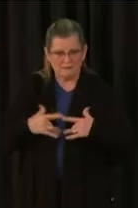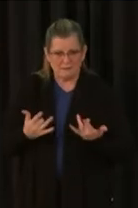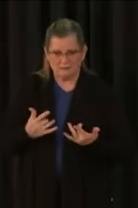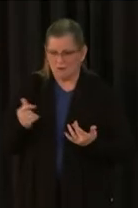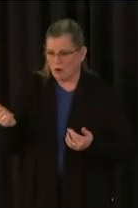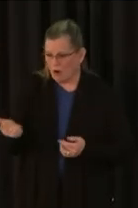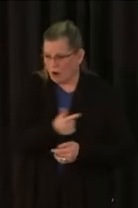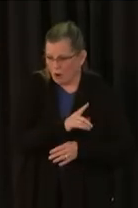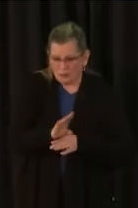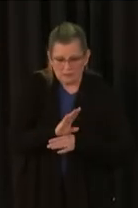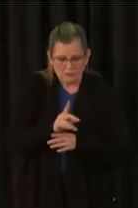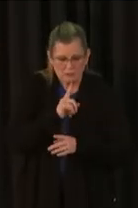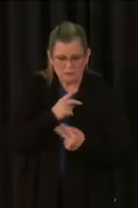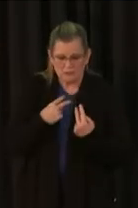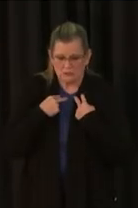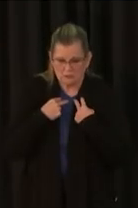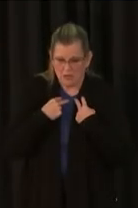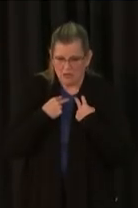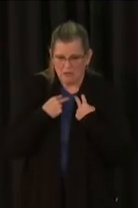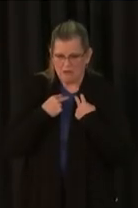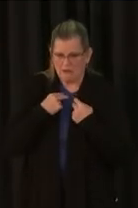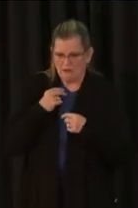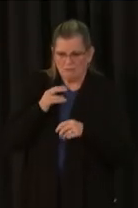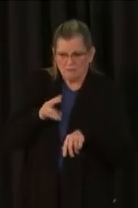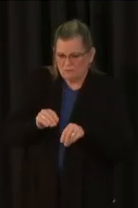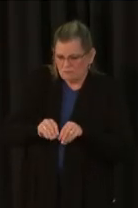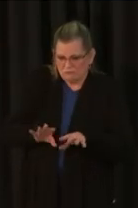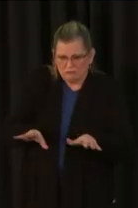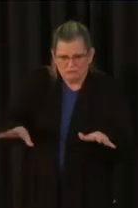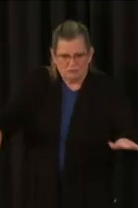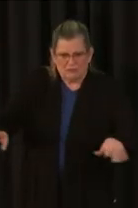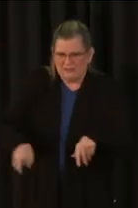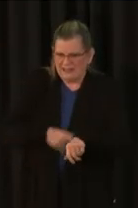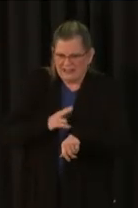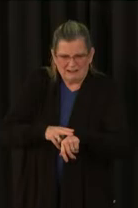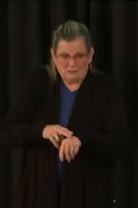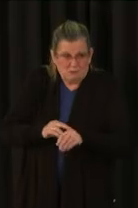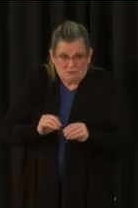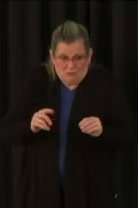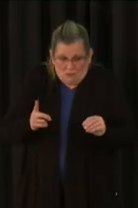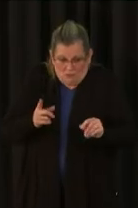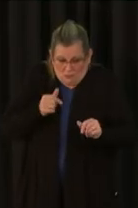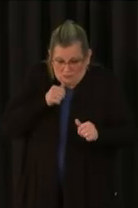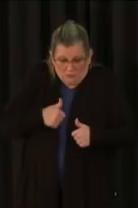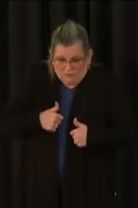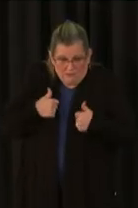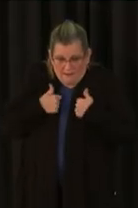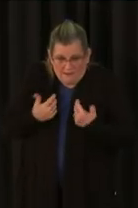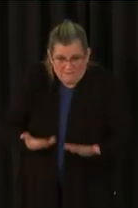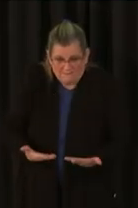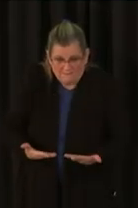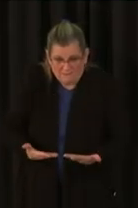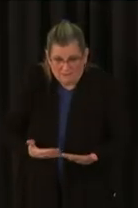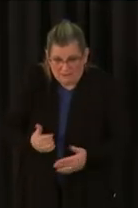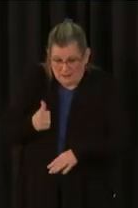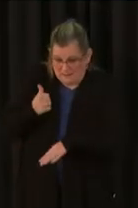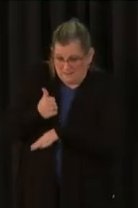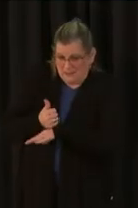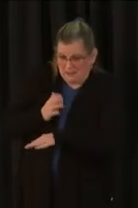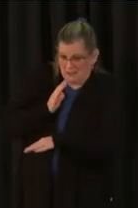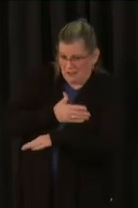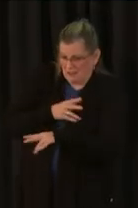to a screeching halt, and many of us won't survive this. We're thinking somewhere between, based on our polls,